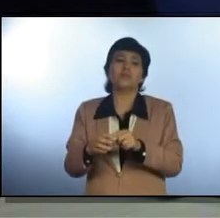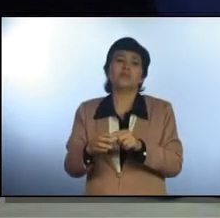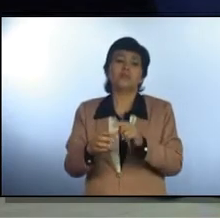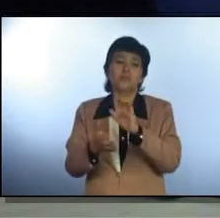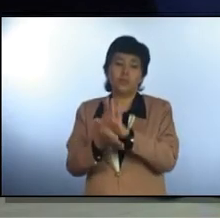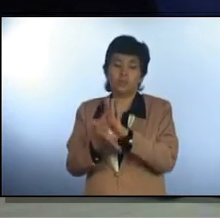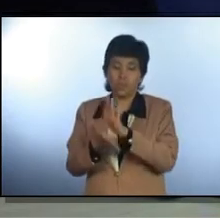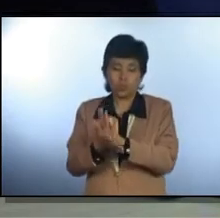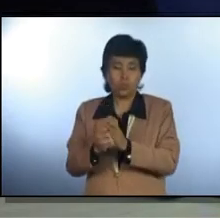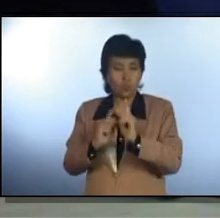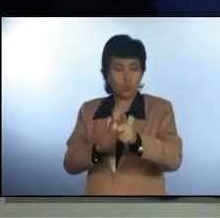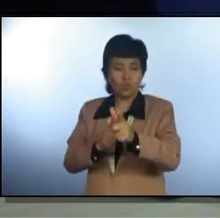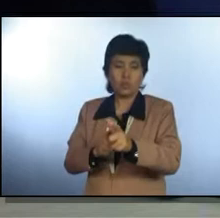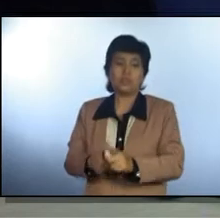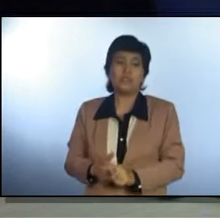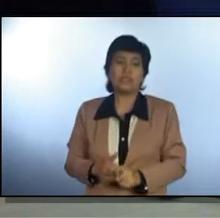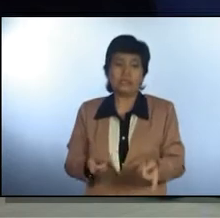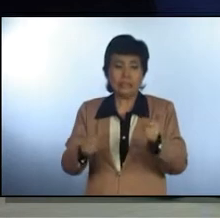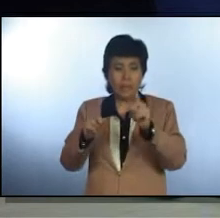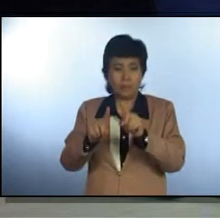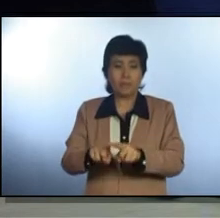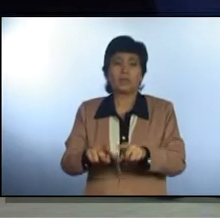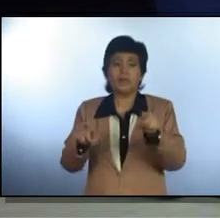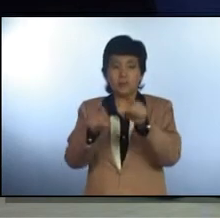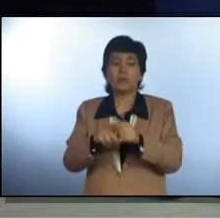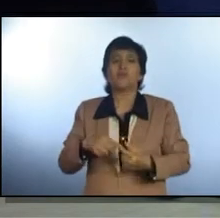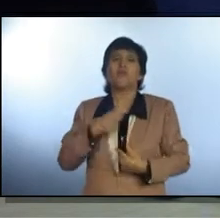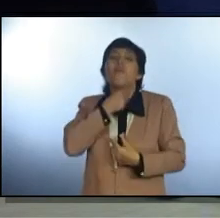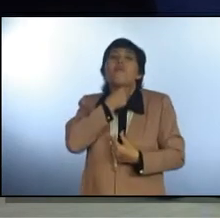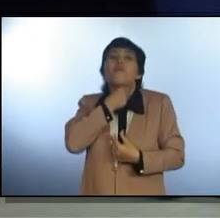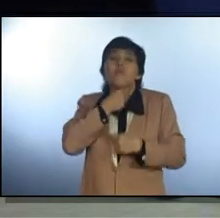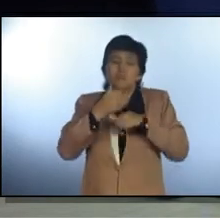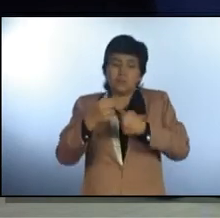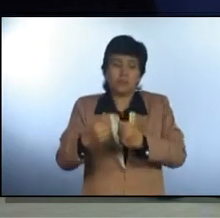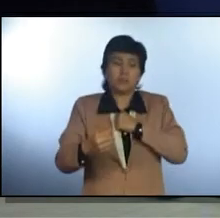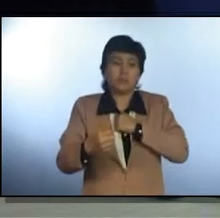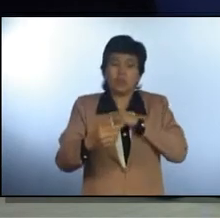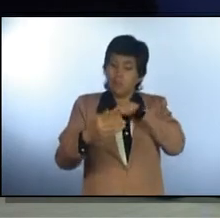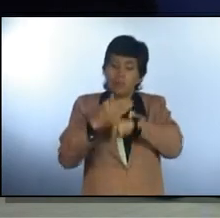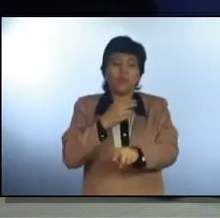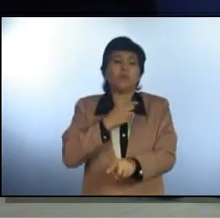shooting, school gun shooting, yeah? It happens with suicide, okay?